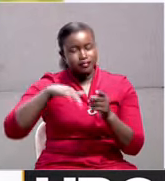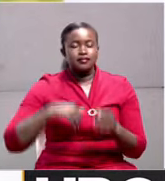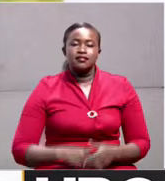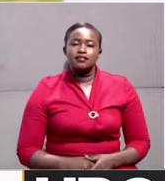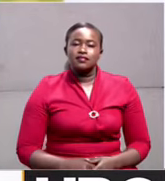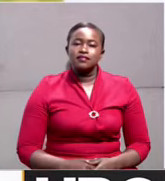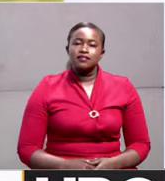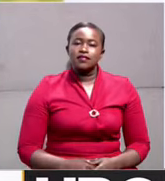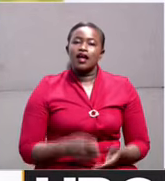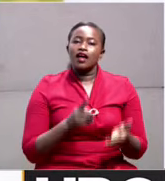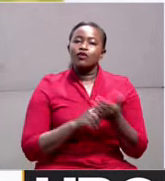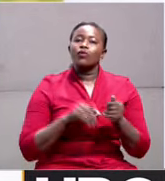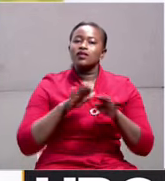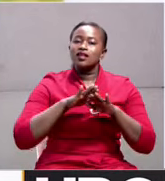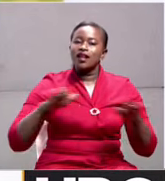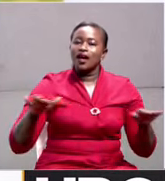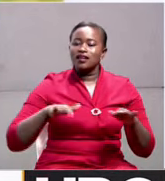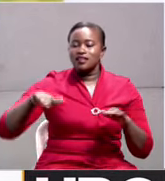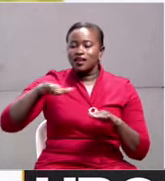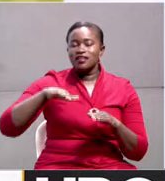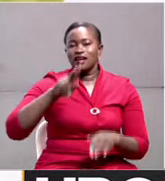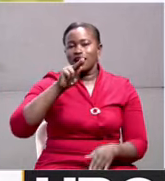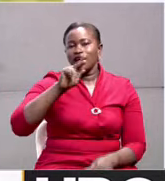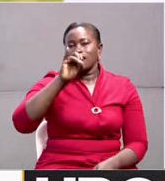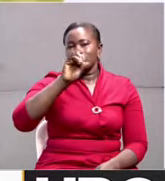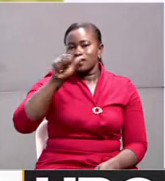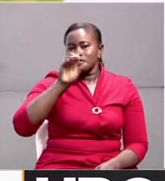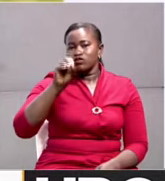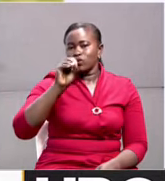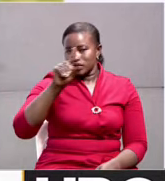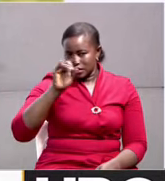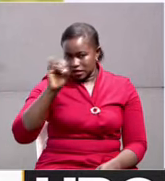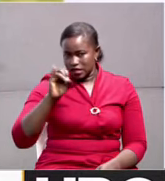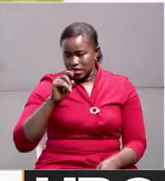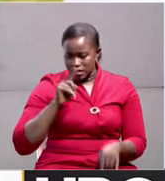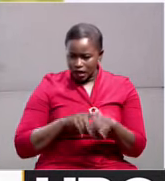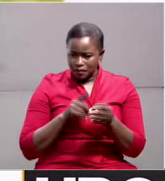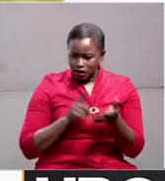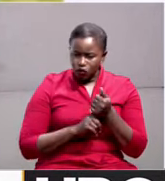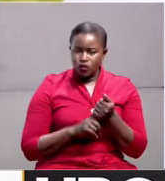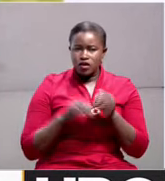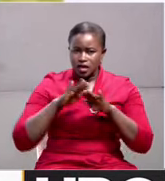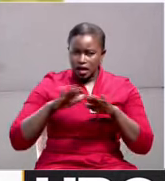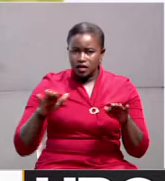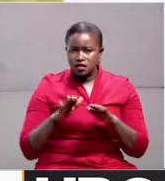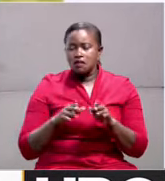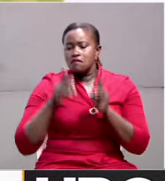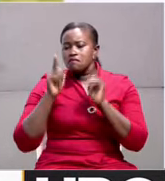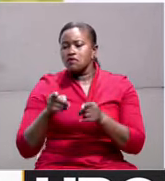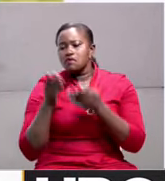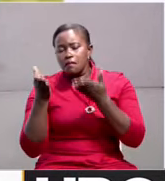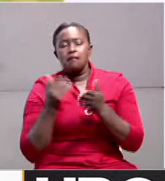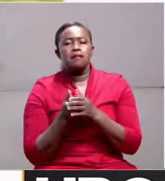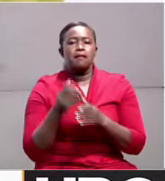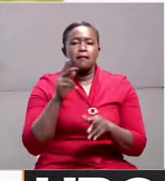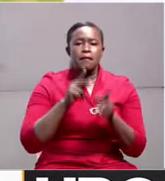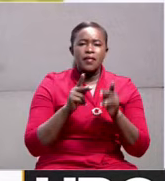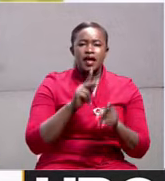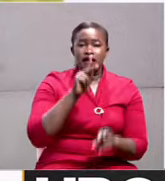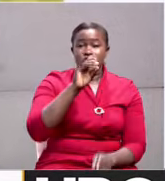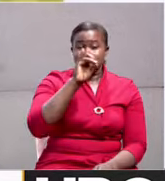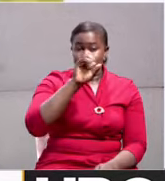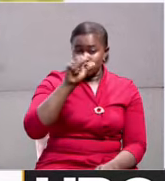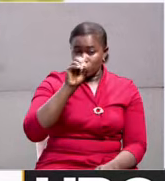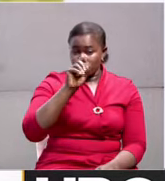I got land in Kisozi. And when I got there, I found the people of Kisozi. Now Kisozi is in